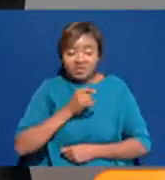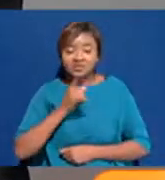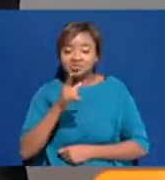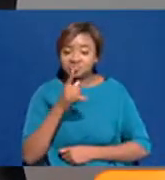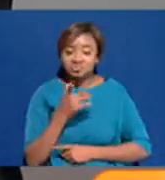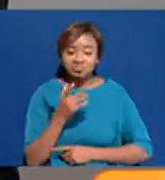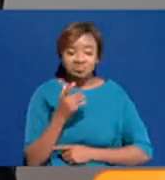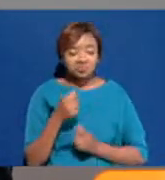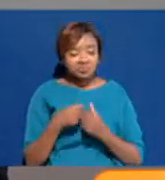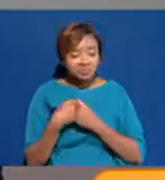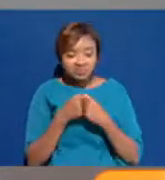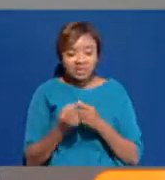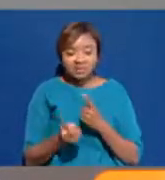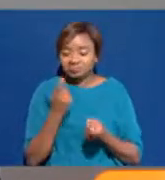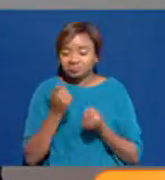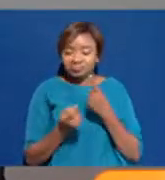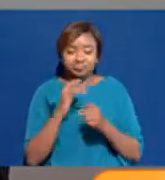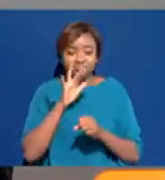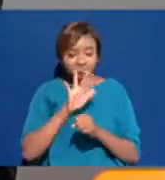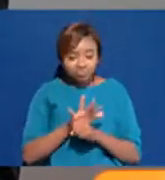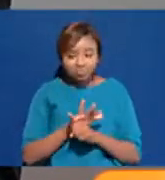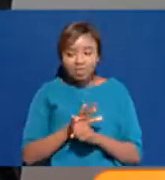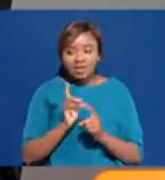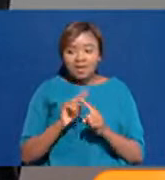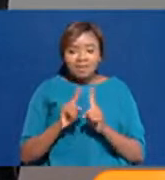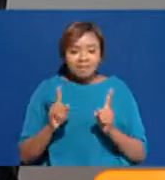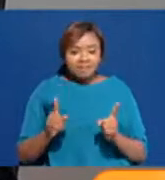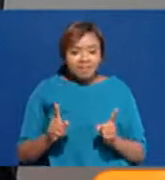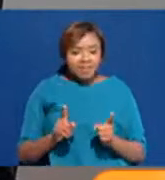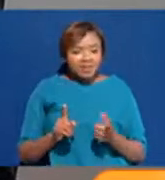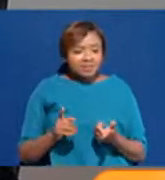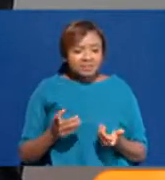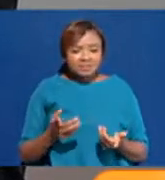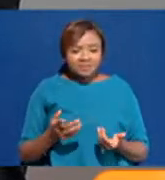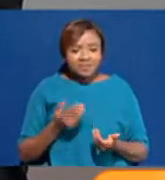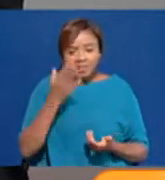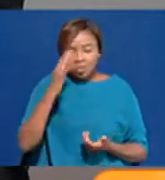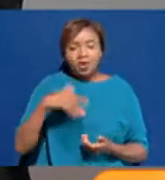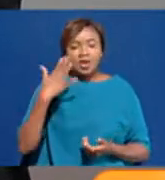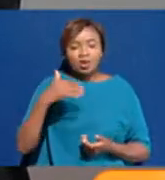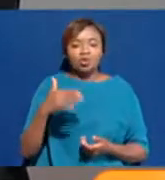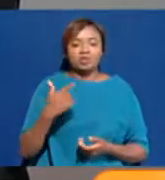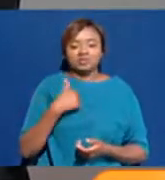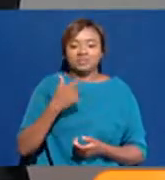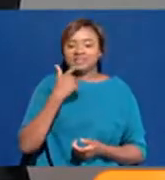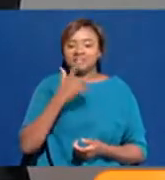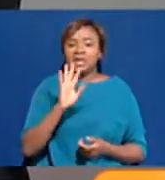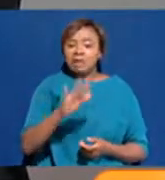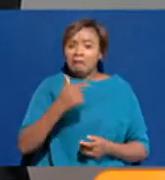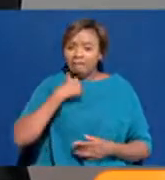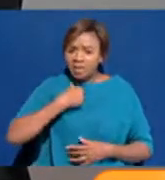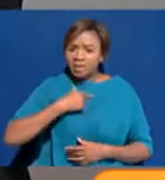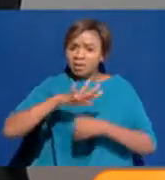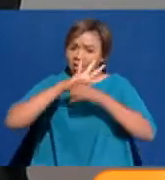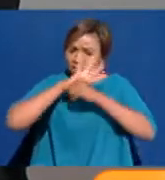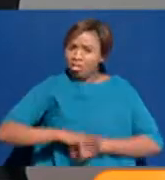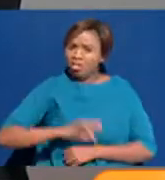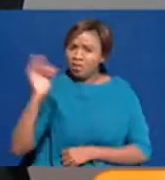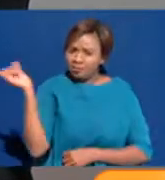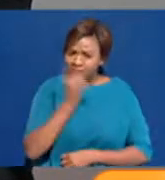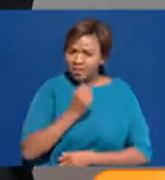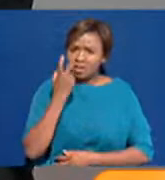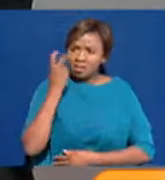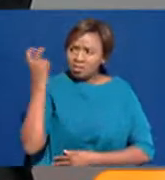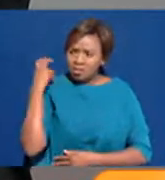moments should not give me reason why I should come out constantly referring to the injustices, because what creates in the